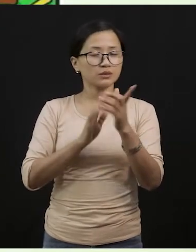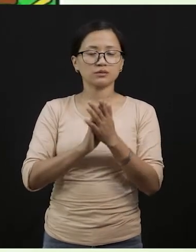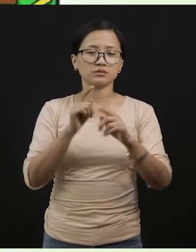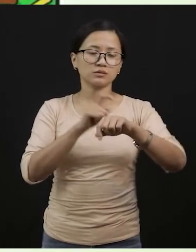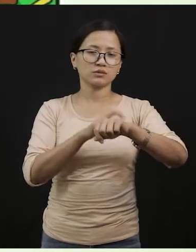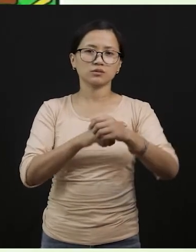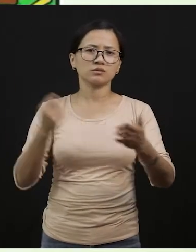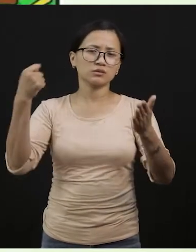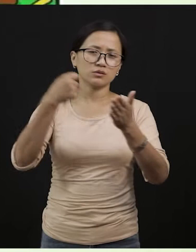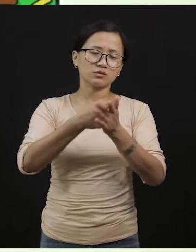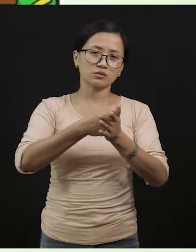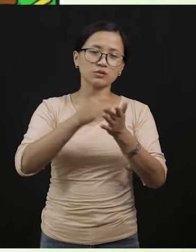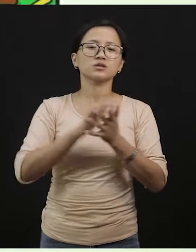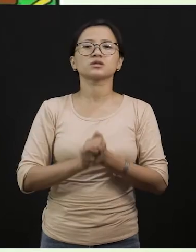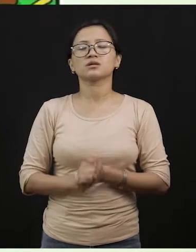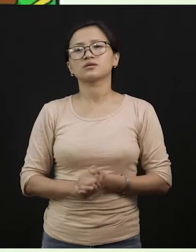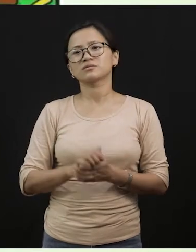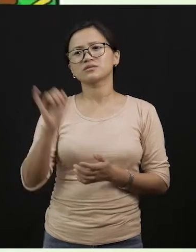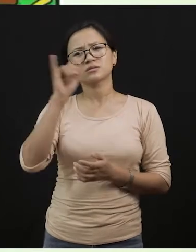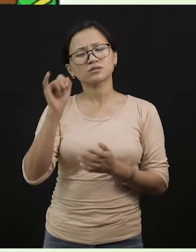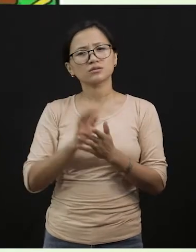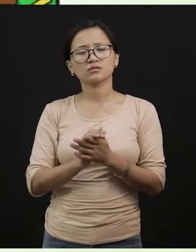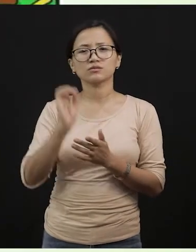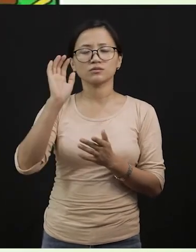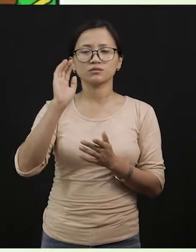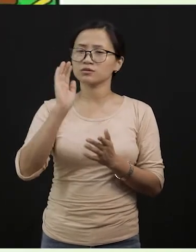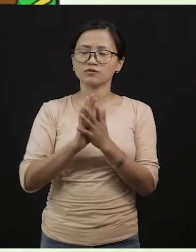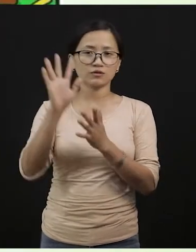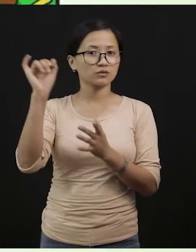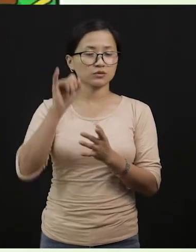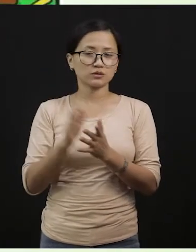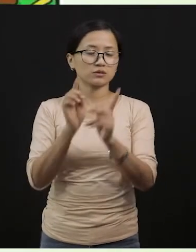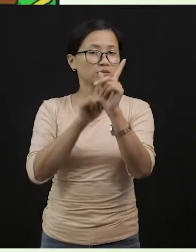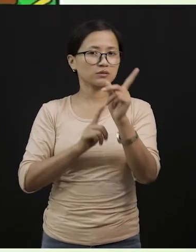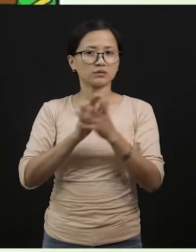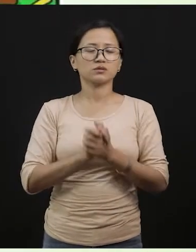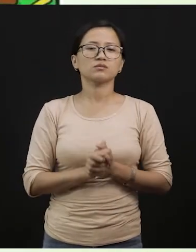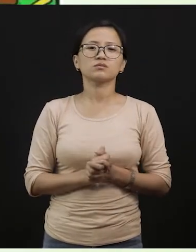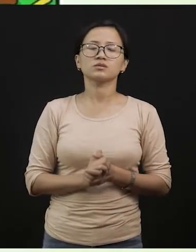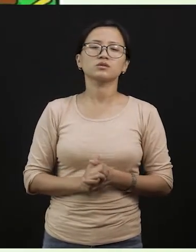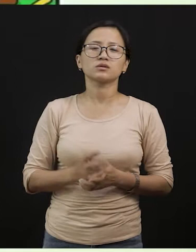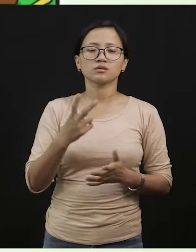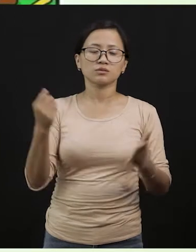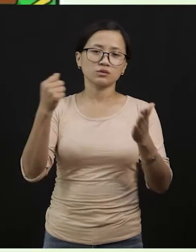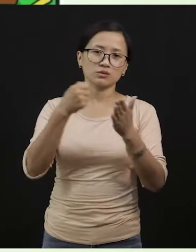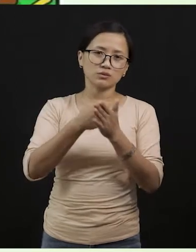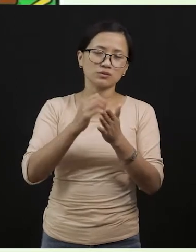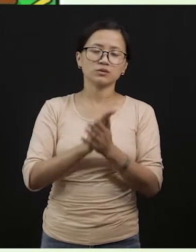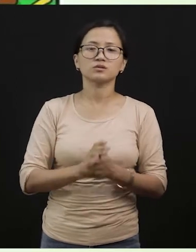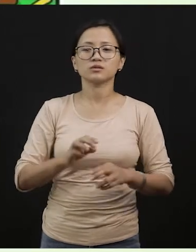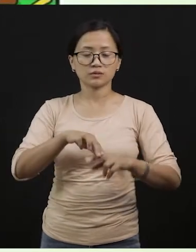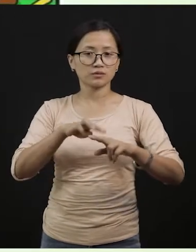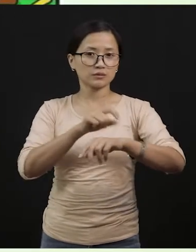7, you can eat the fruit of the tree that you plant right now. You may think it's a long, long year, but you can